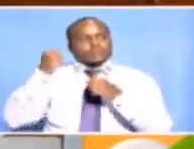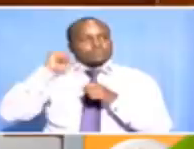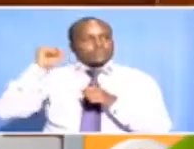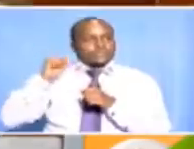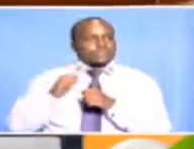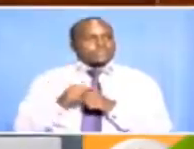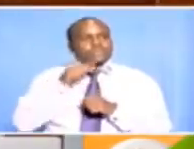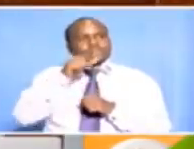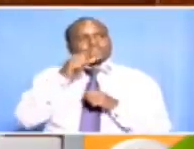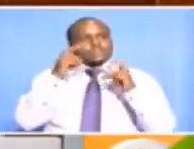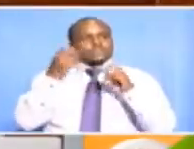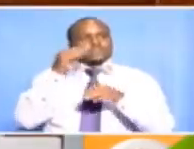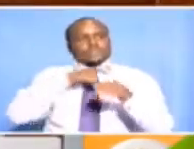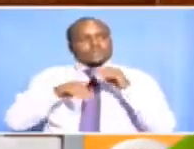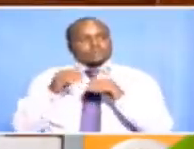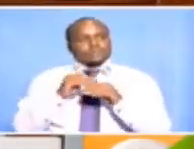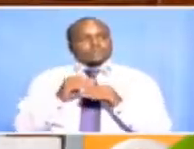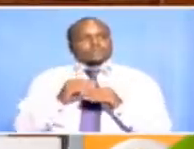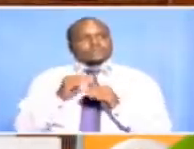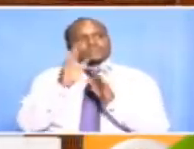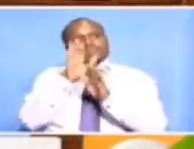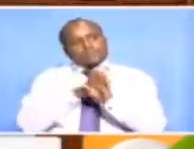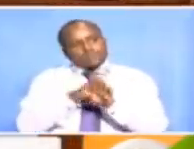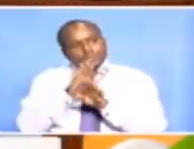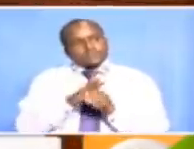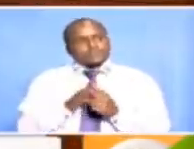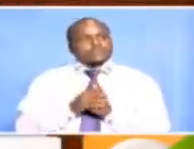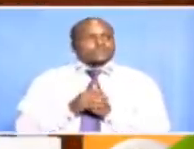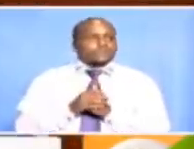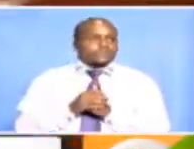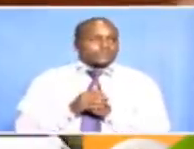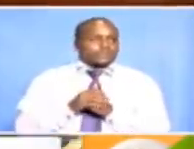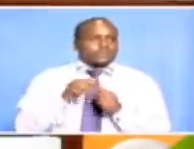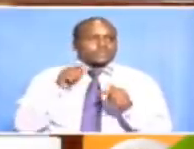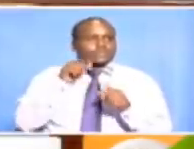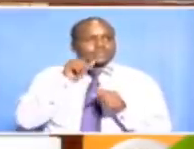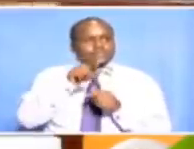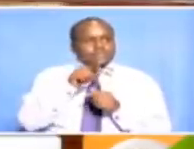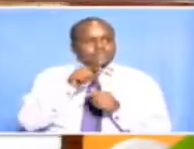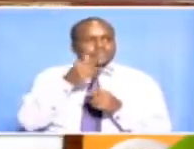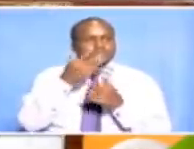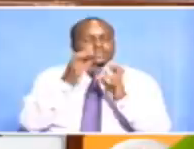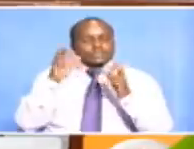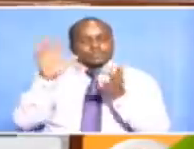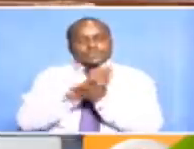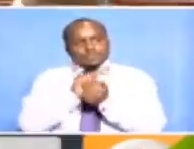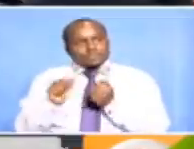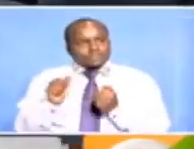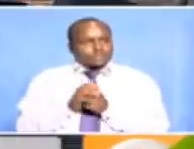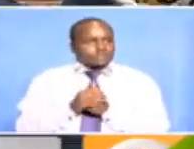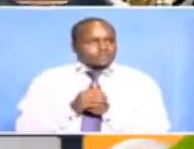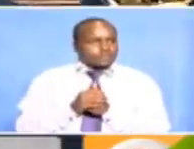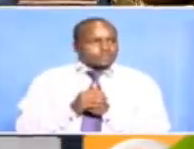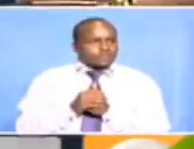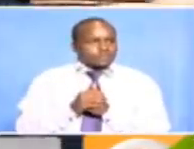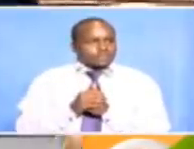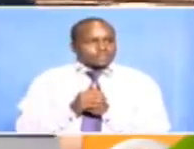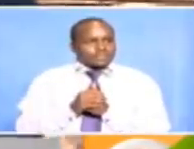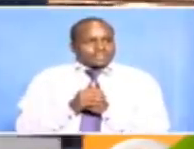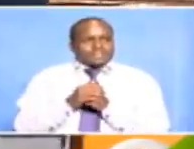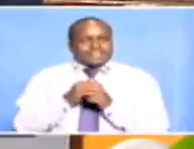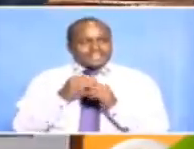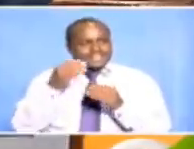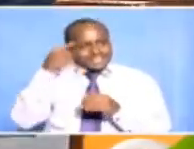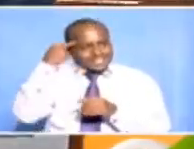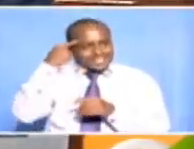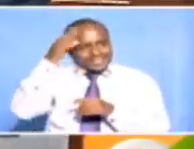mambo ya corruption. Mwende pole pole. He mambo ya kukunja siwi riparian. Siwi alikuwa amefundishwa huko India, mahali alienda